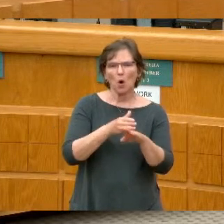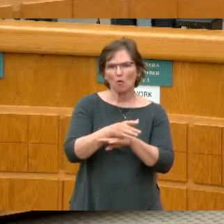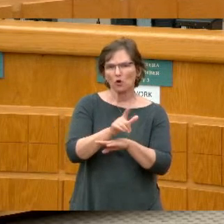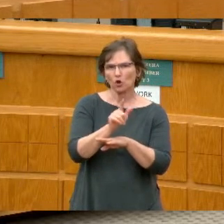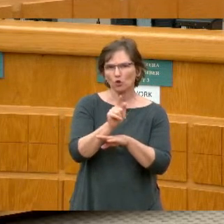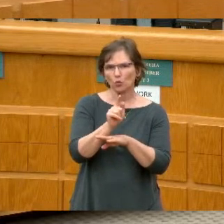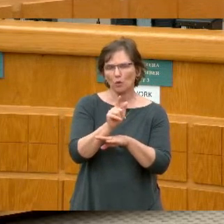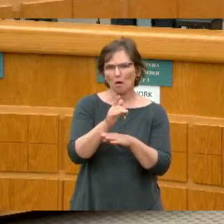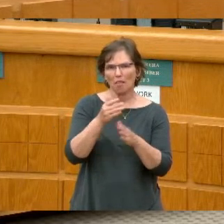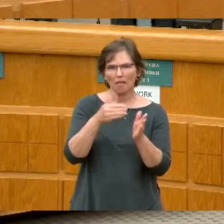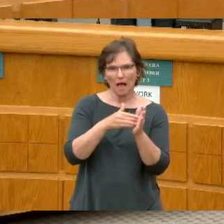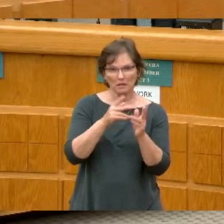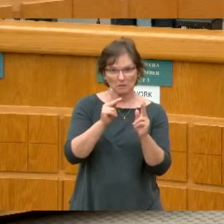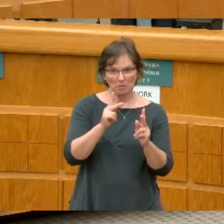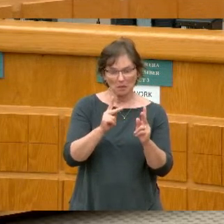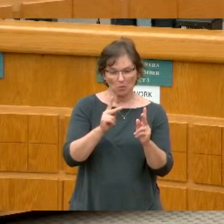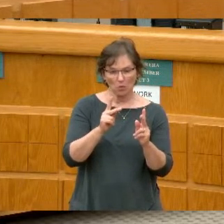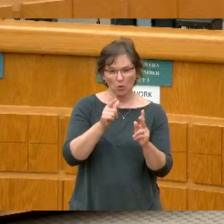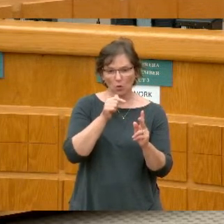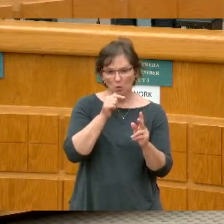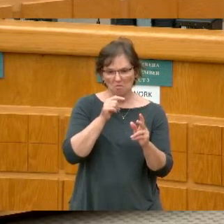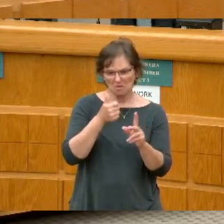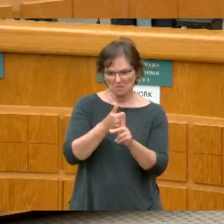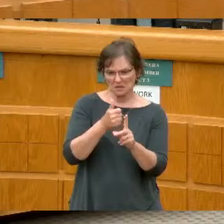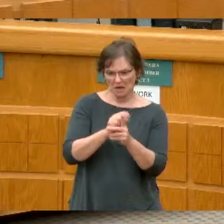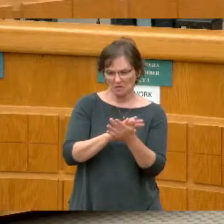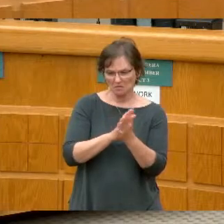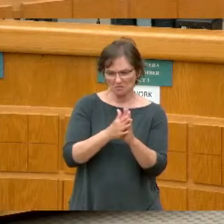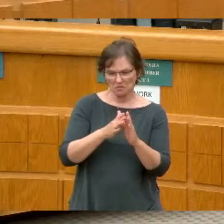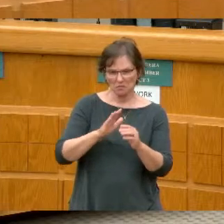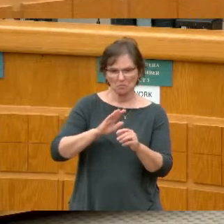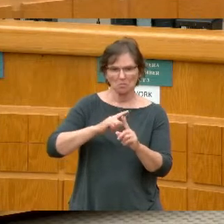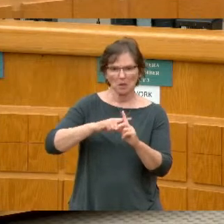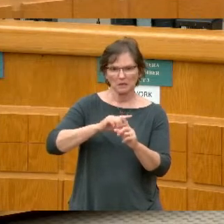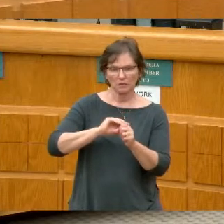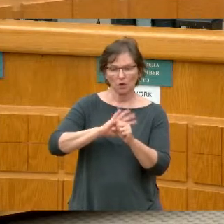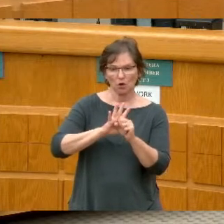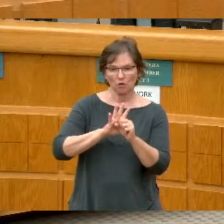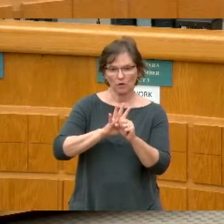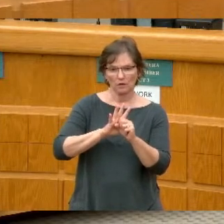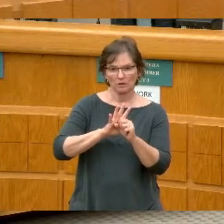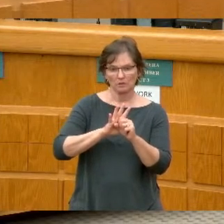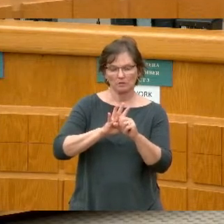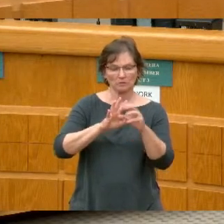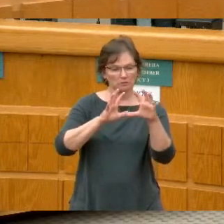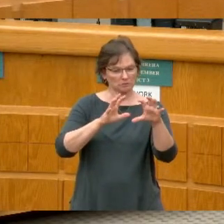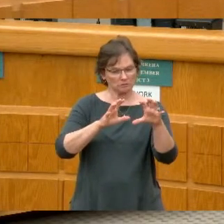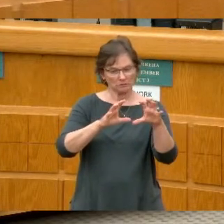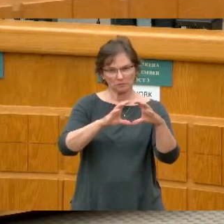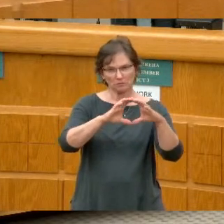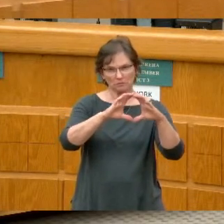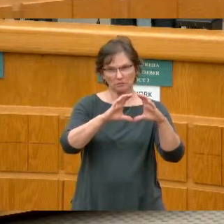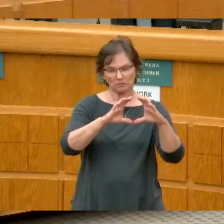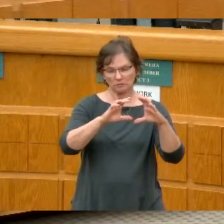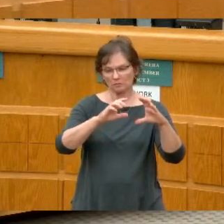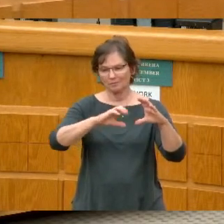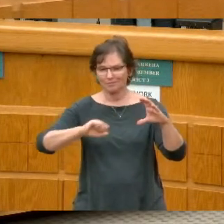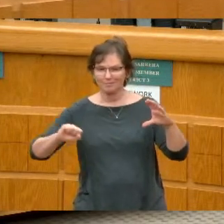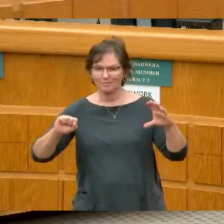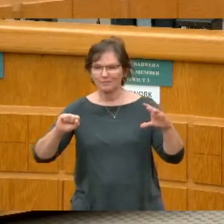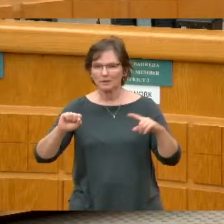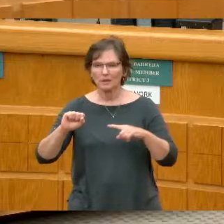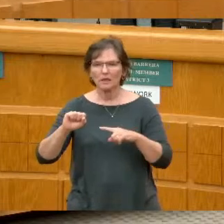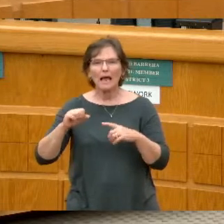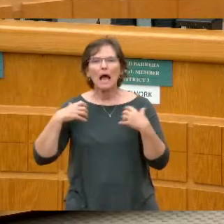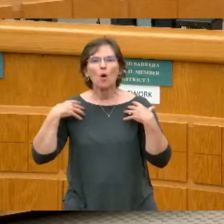So here we have the donut diagram, and this basically shows that out of the total number of cases in